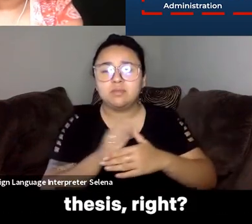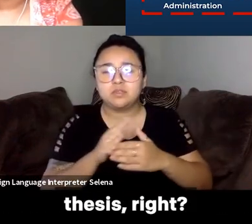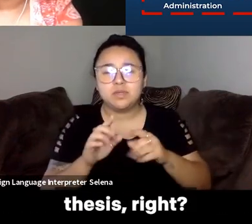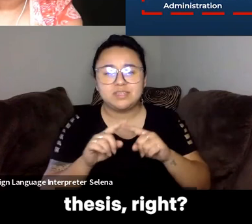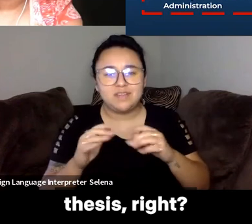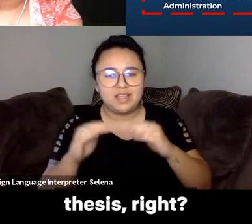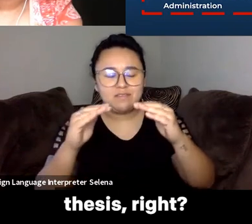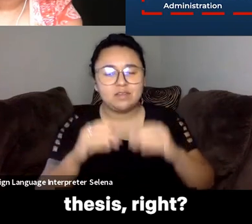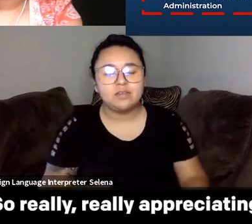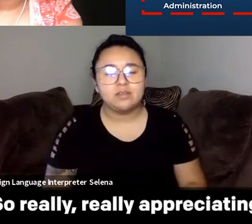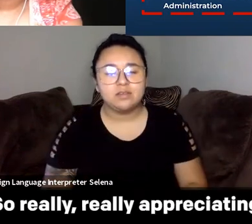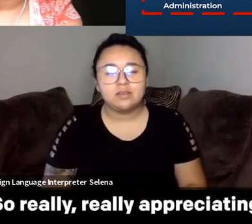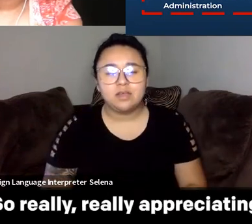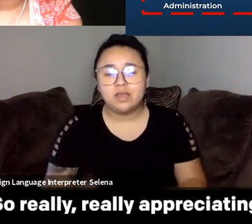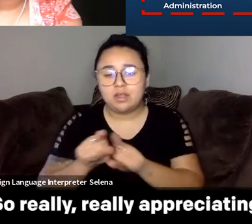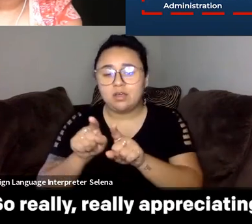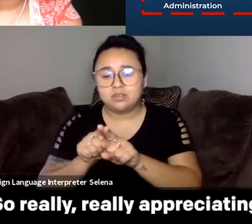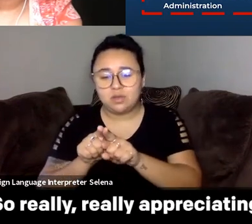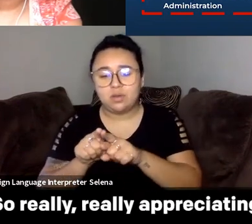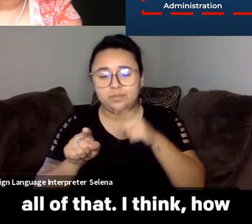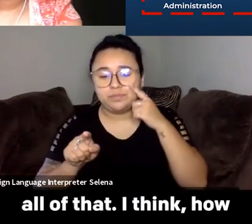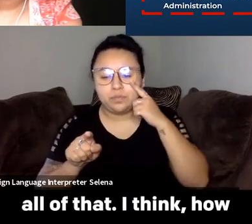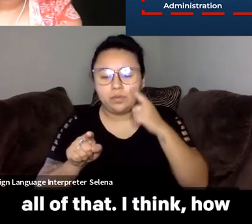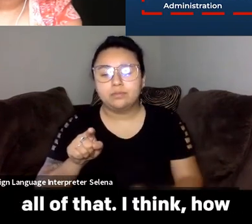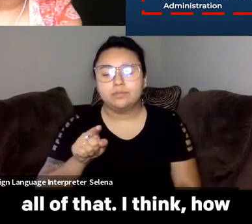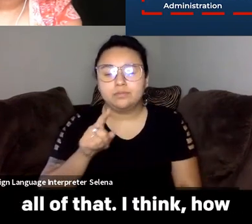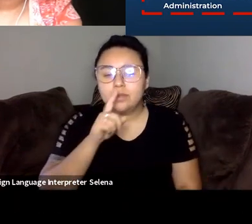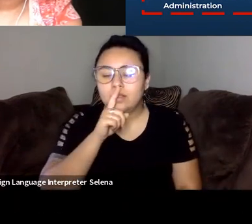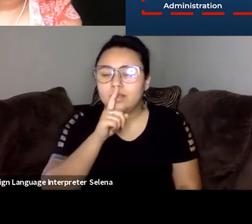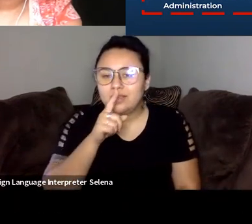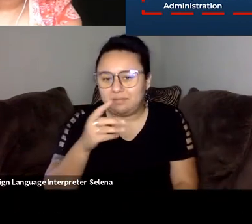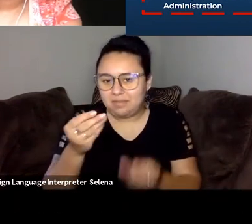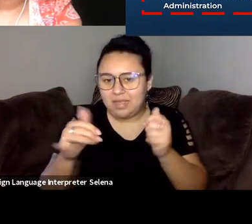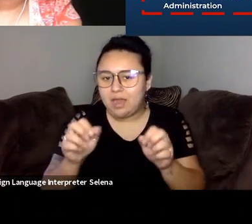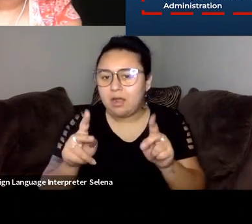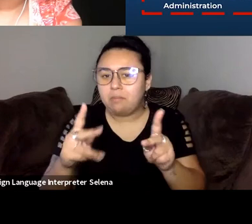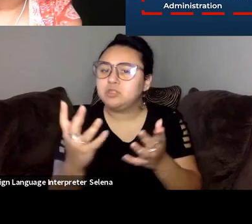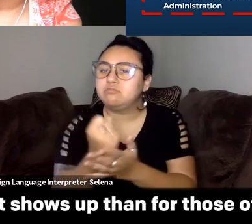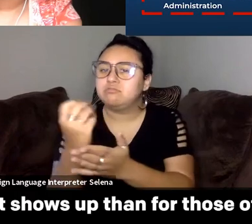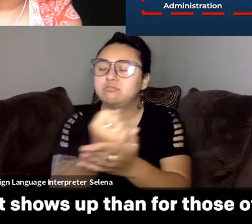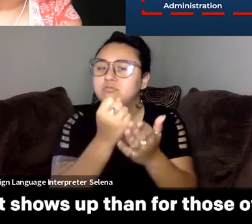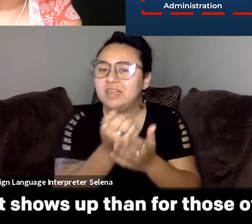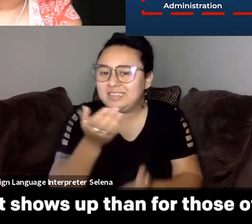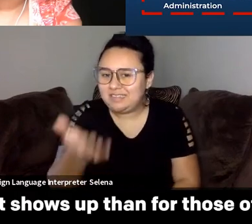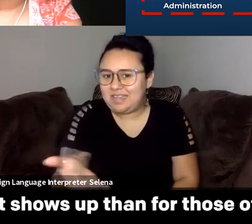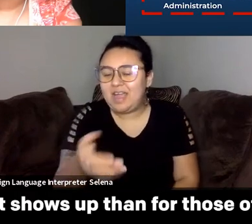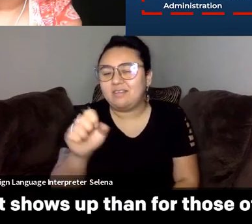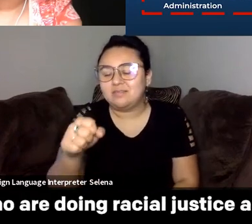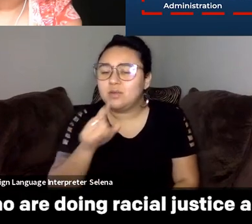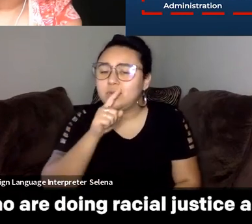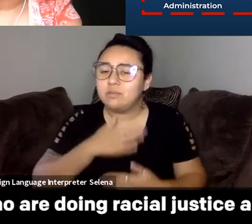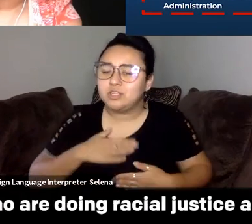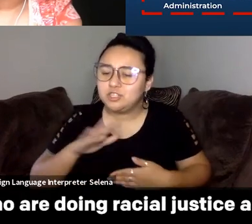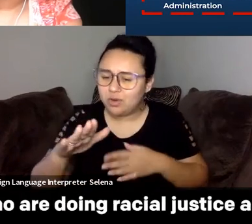opportunity thesis, right? So really, really appreciating all of that. I think how that shows up then for those of us